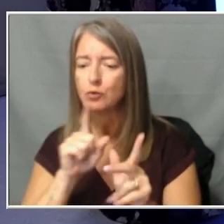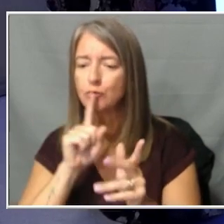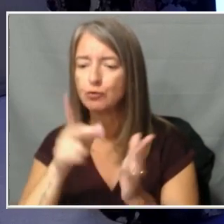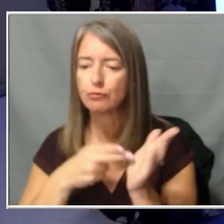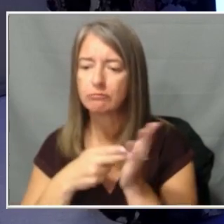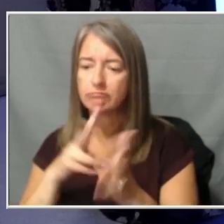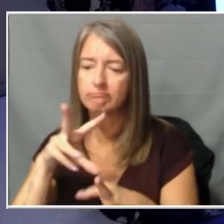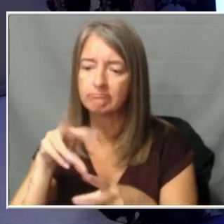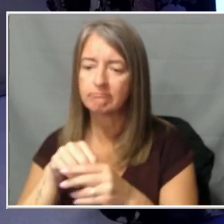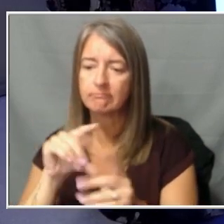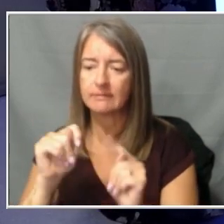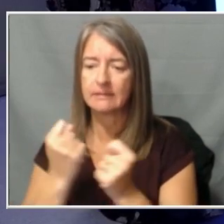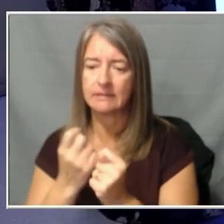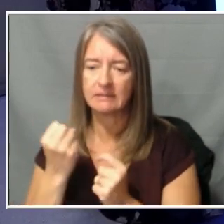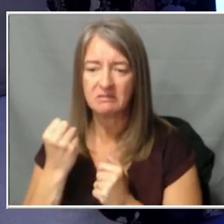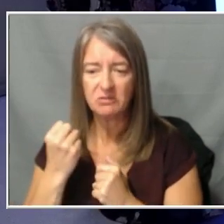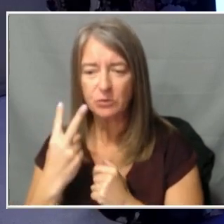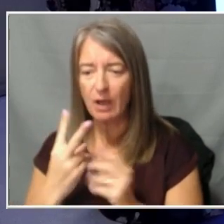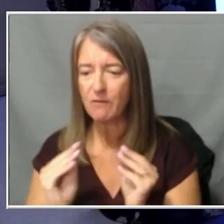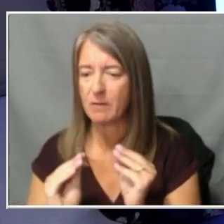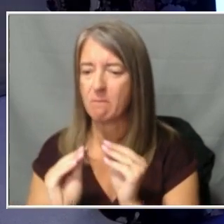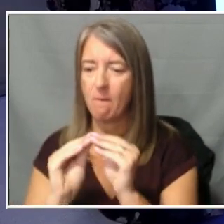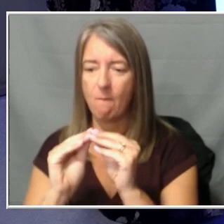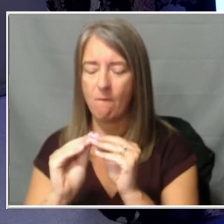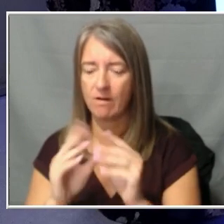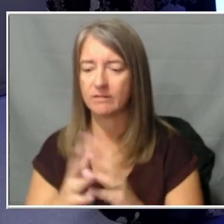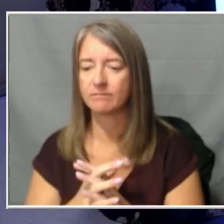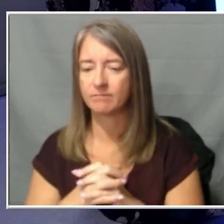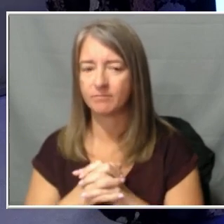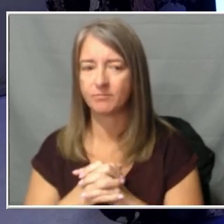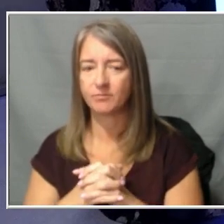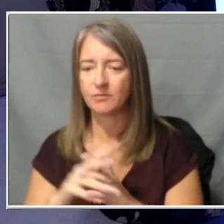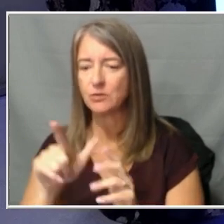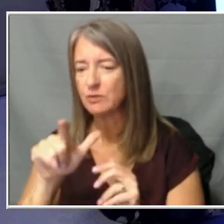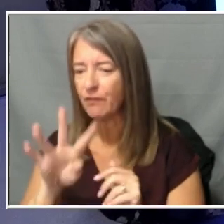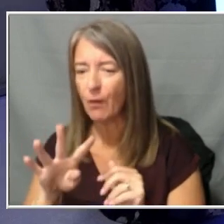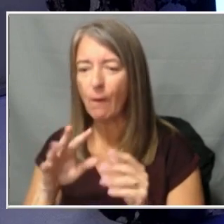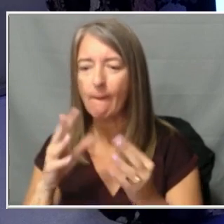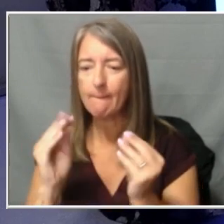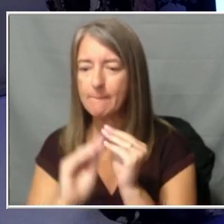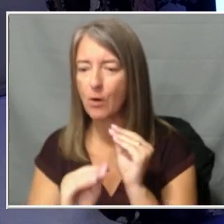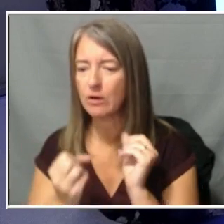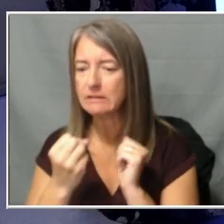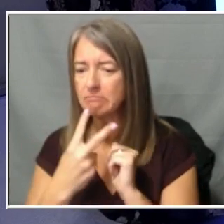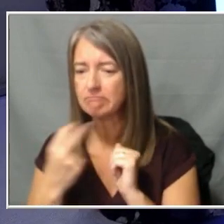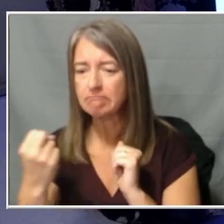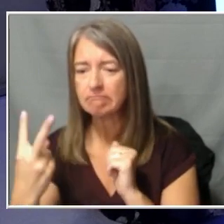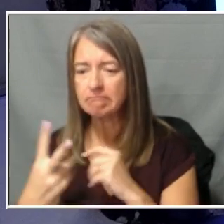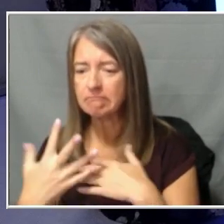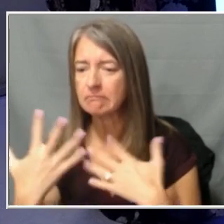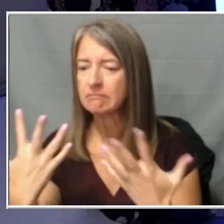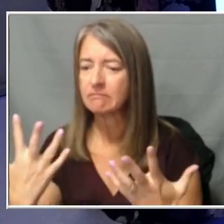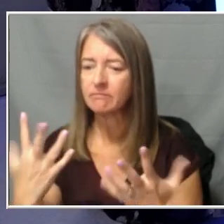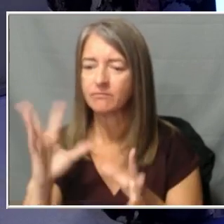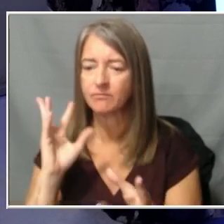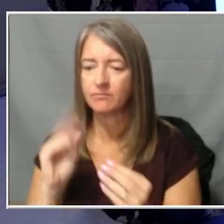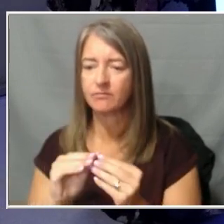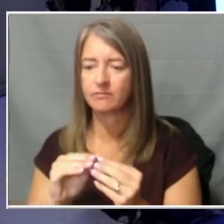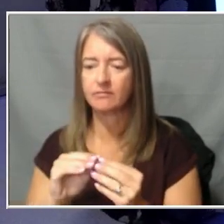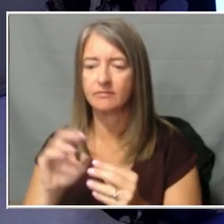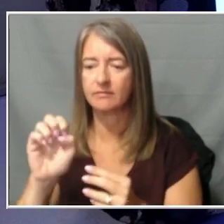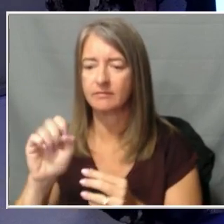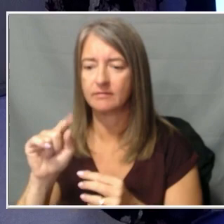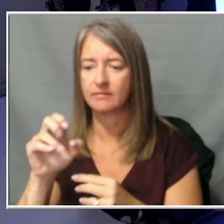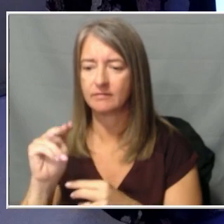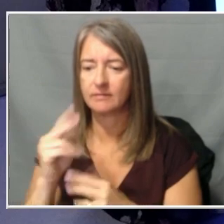your team. Dozens? Oh, dozens. Dozens, yeah. Yeah. So we really do thank everybody that make this happen. And Ellen, if you're listening, shout